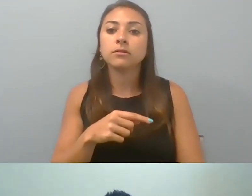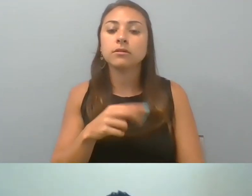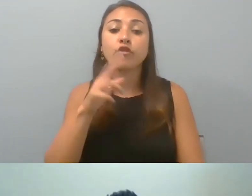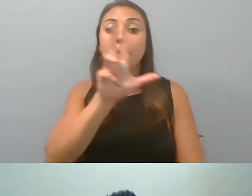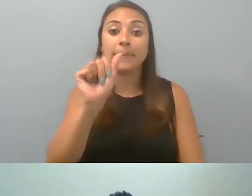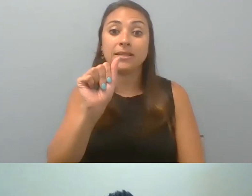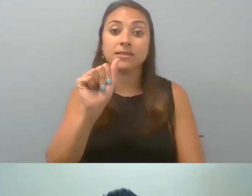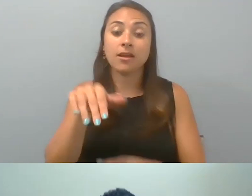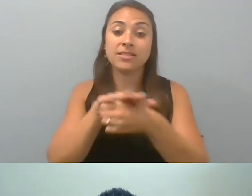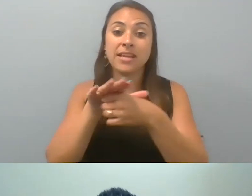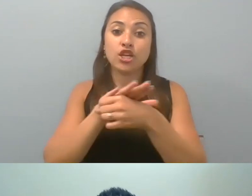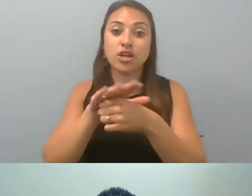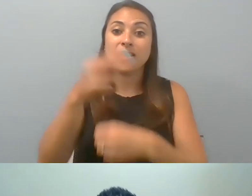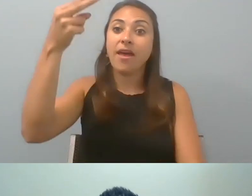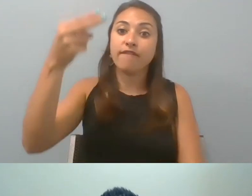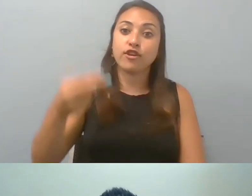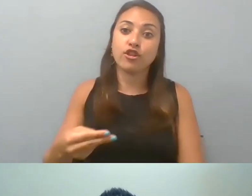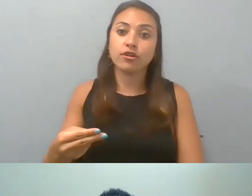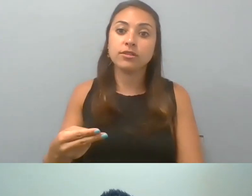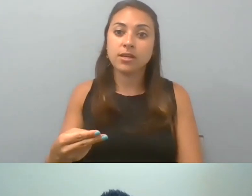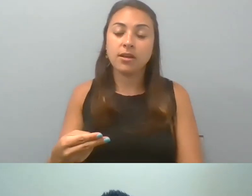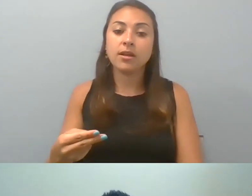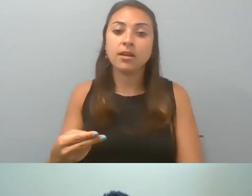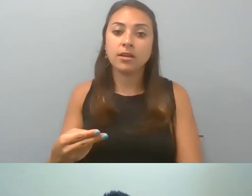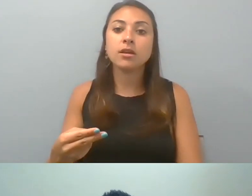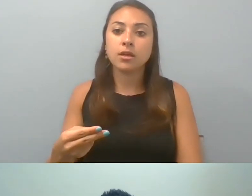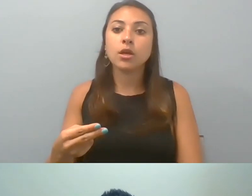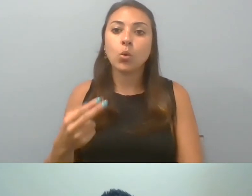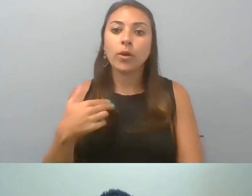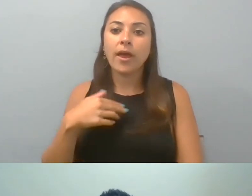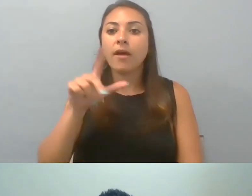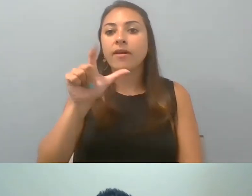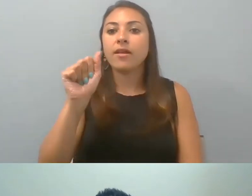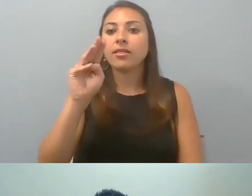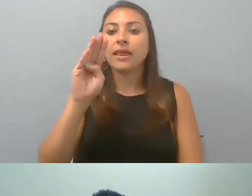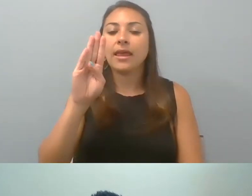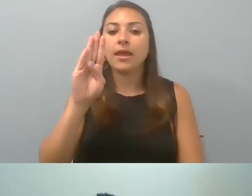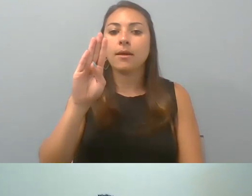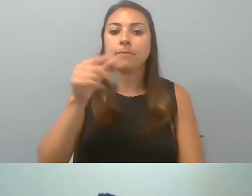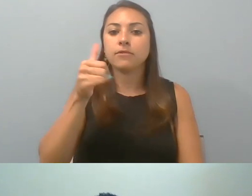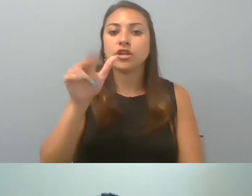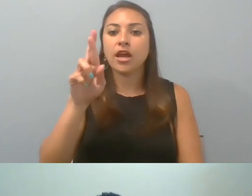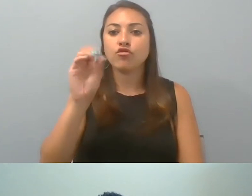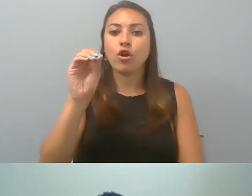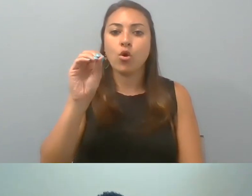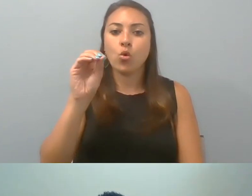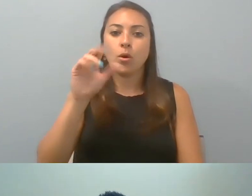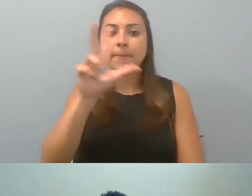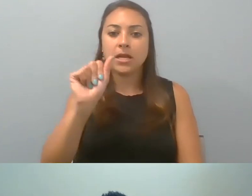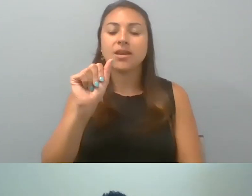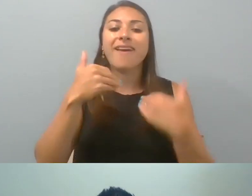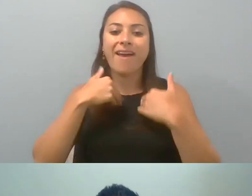station there, every Thursday we do a lamb gyro pizza that has halal lamb on it. So